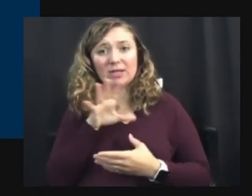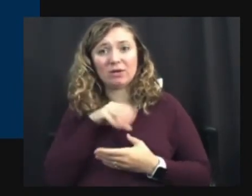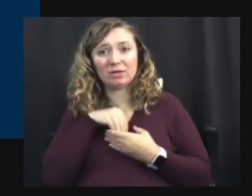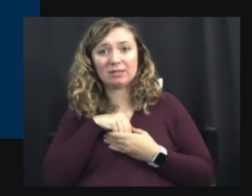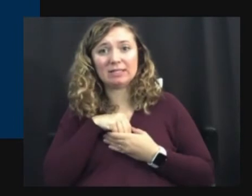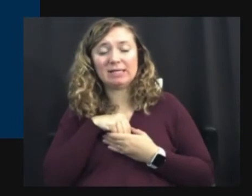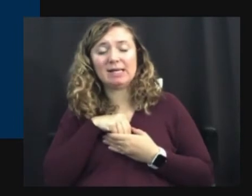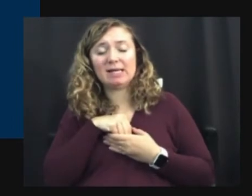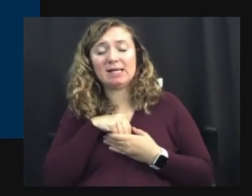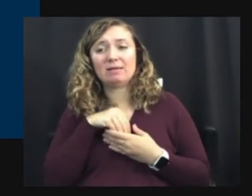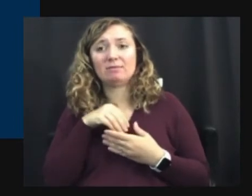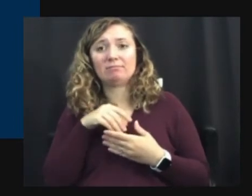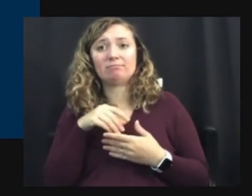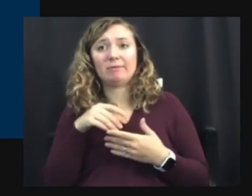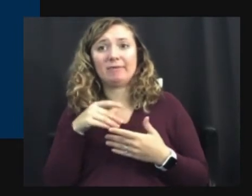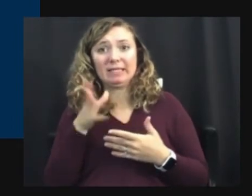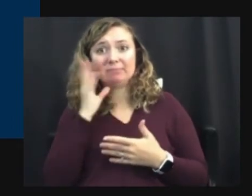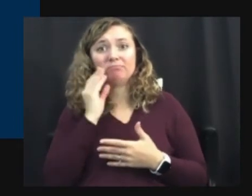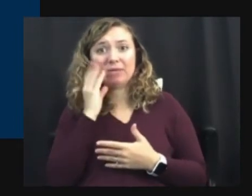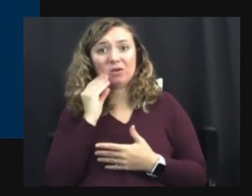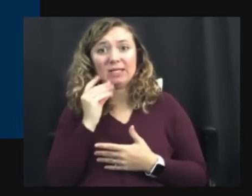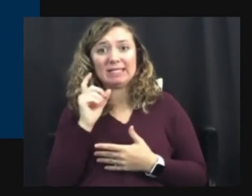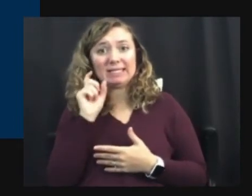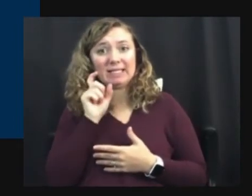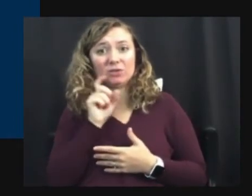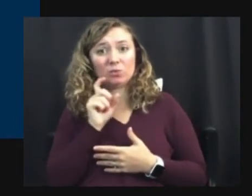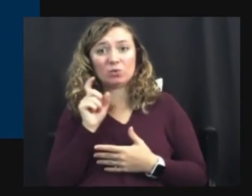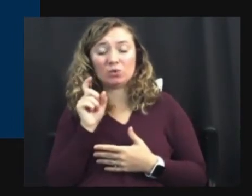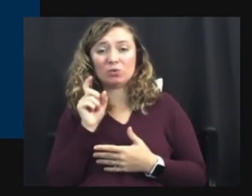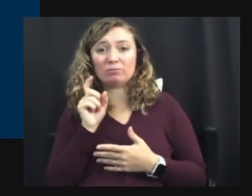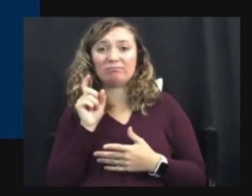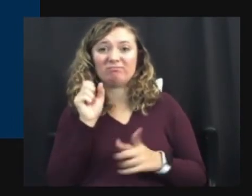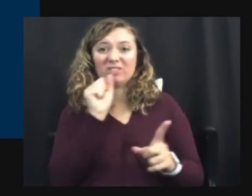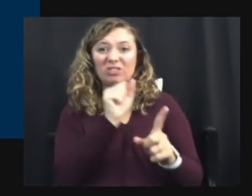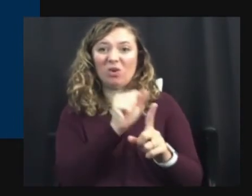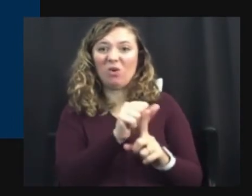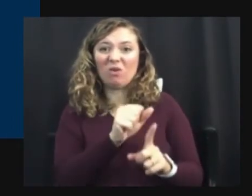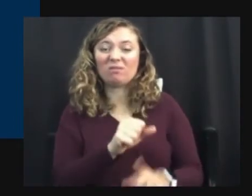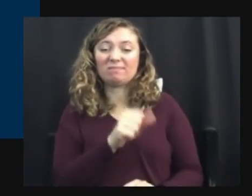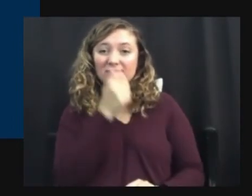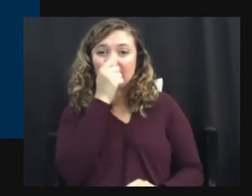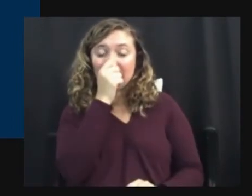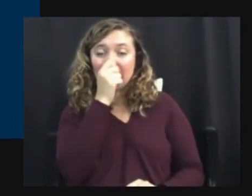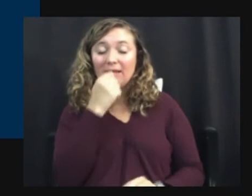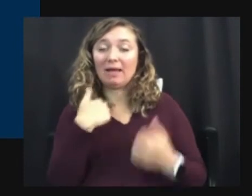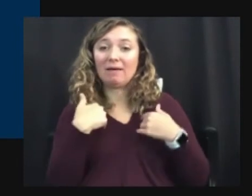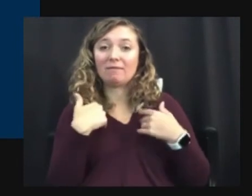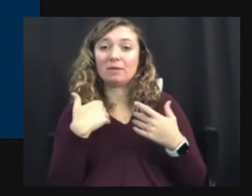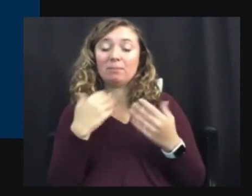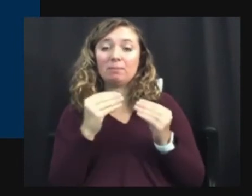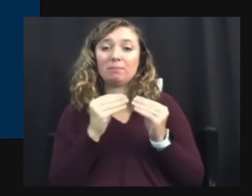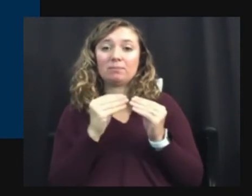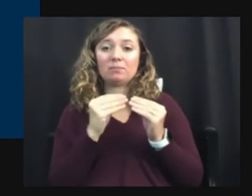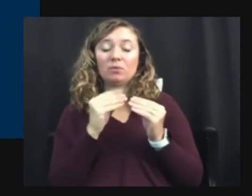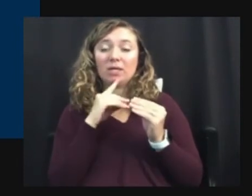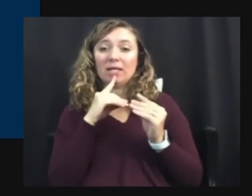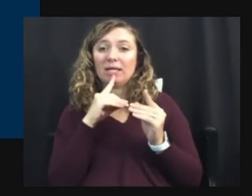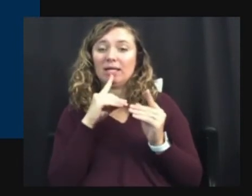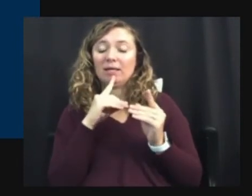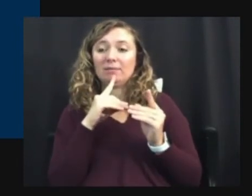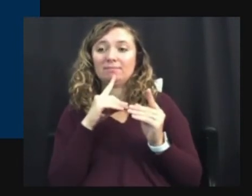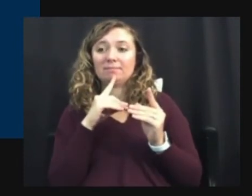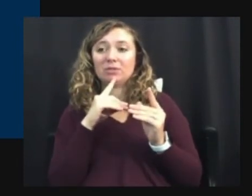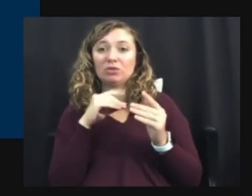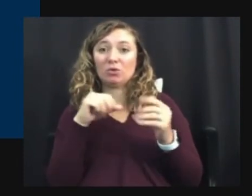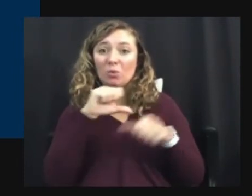assault. They have high levels of social susceptibility, so they get in trouble a lot